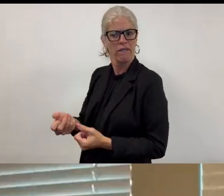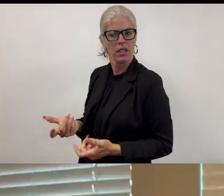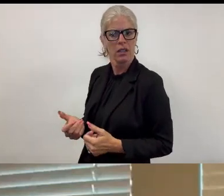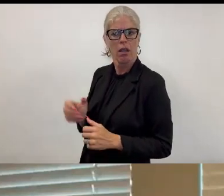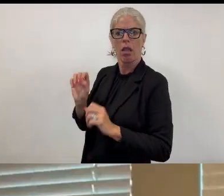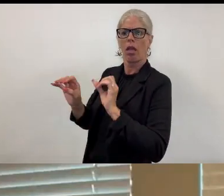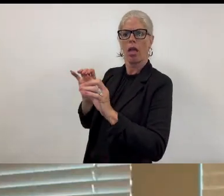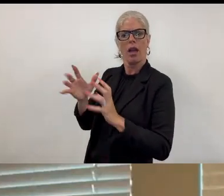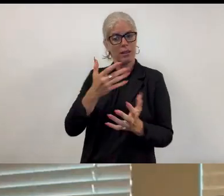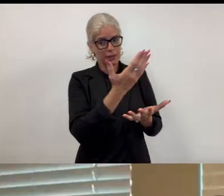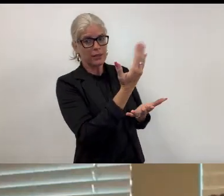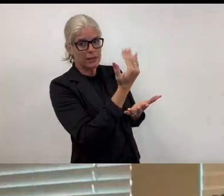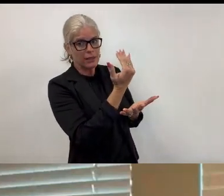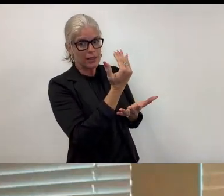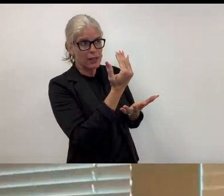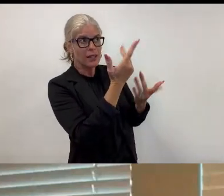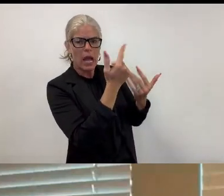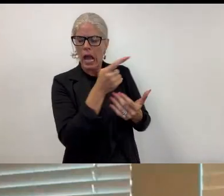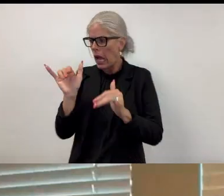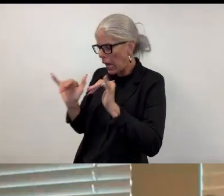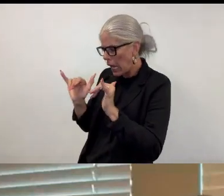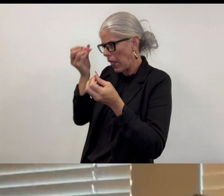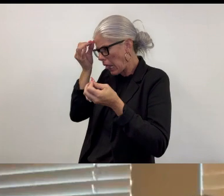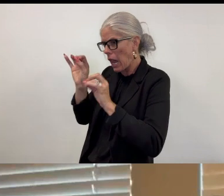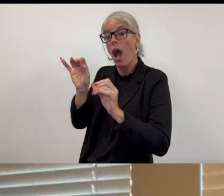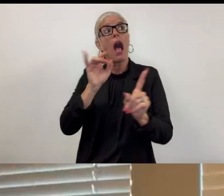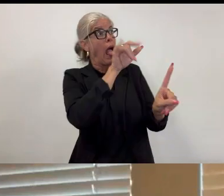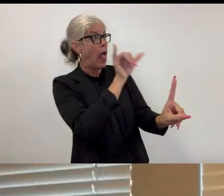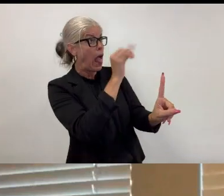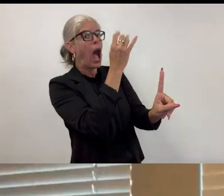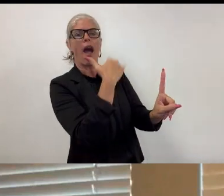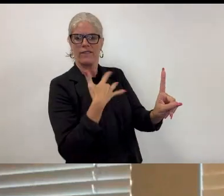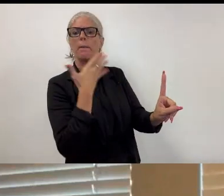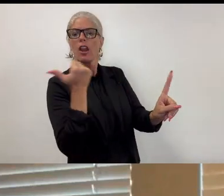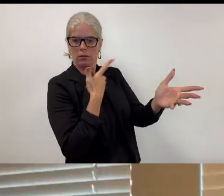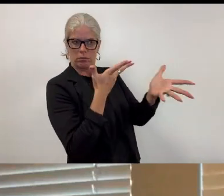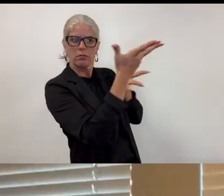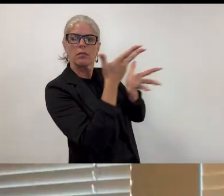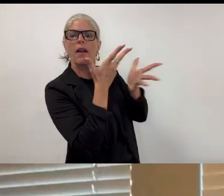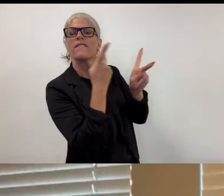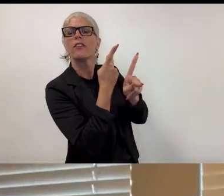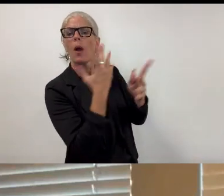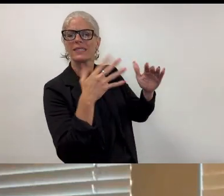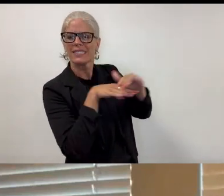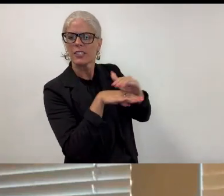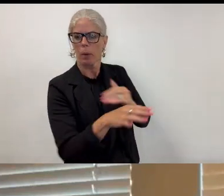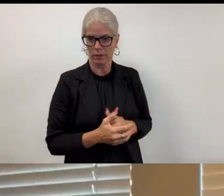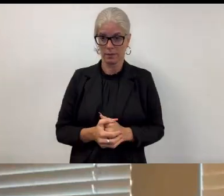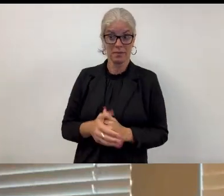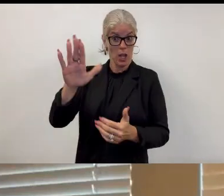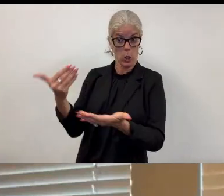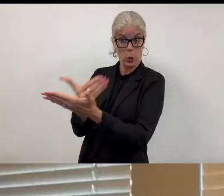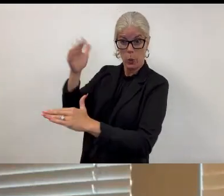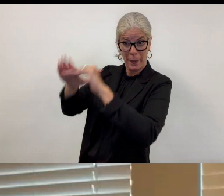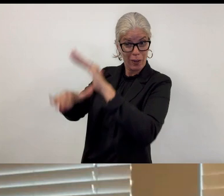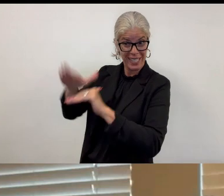gives me the confidence and really the peace of mind as I begin traveling to say, okay, I've done my call ahead. I'm a little confident that it's going to be